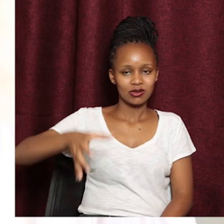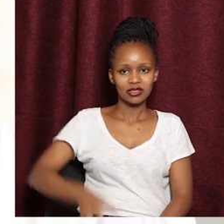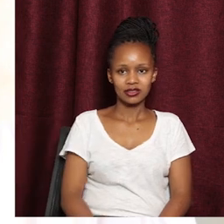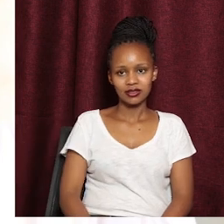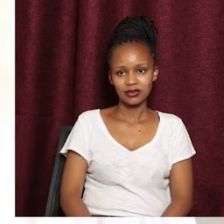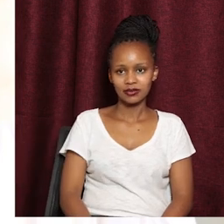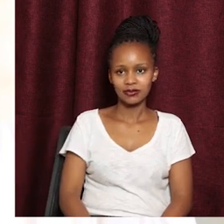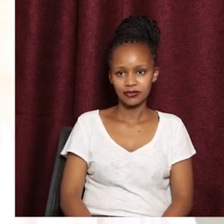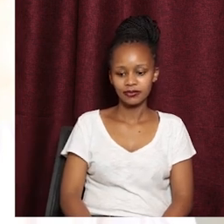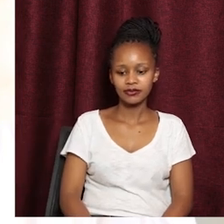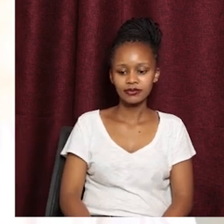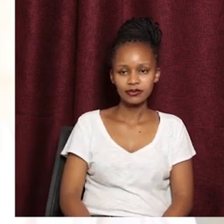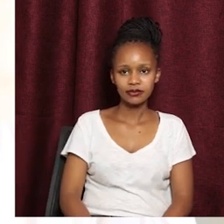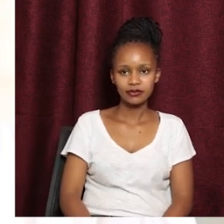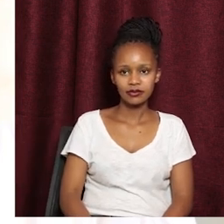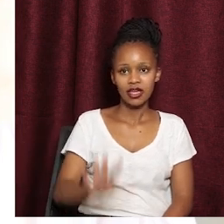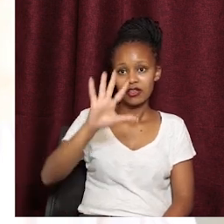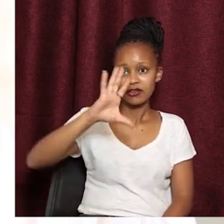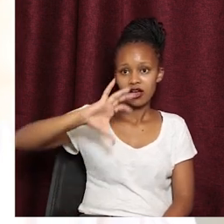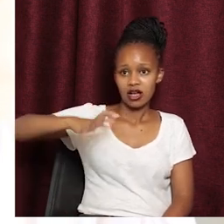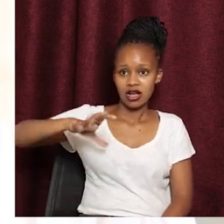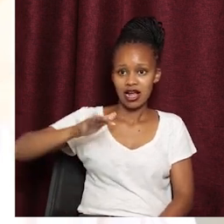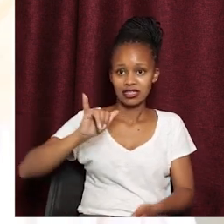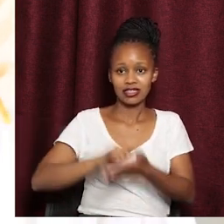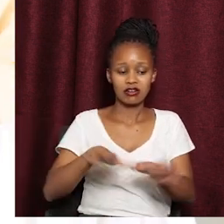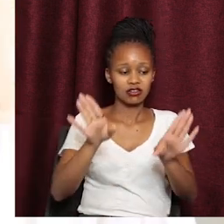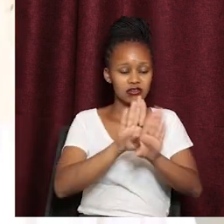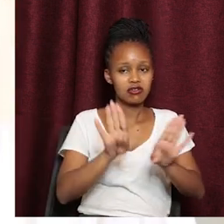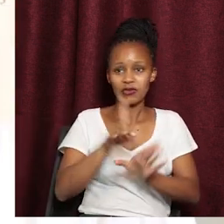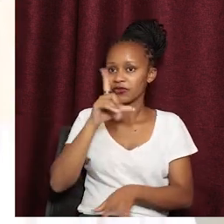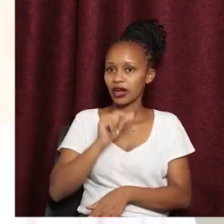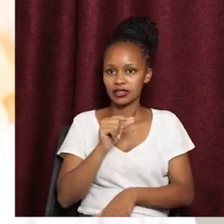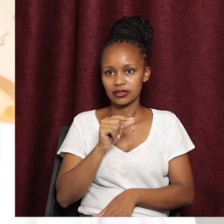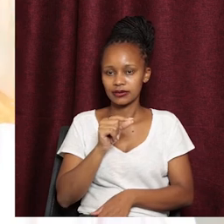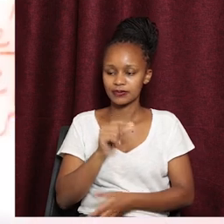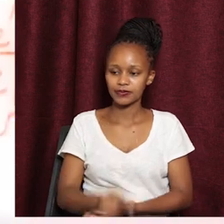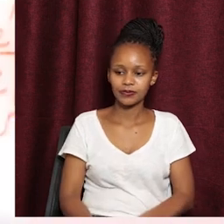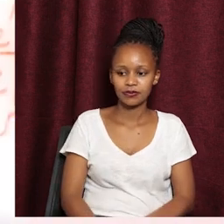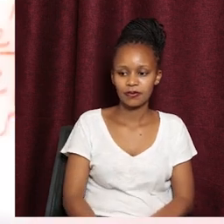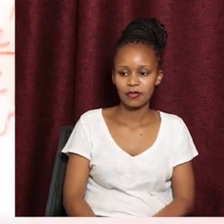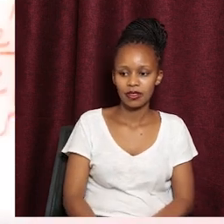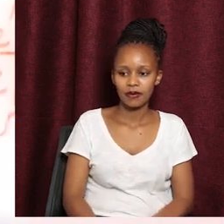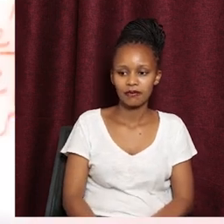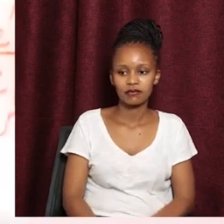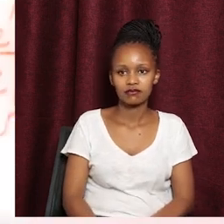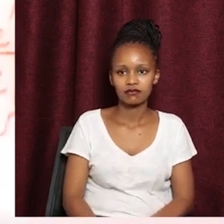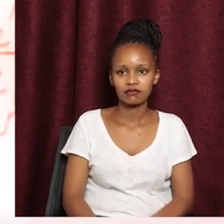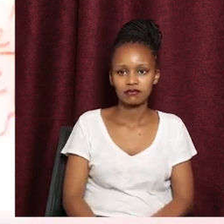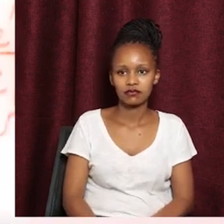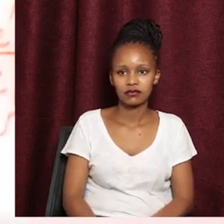And the 5 counties that are under lockdown, I know your frustrations.